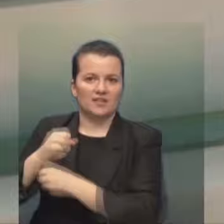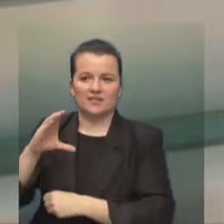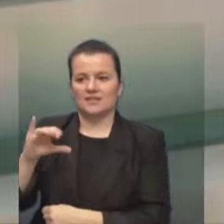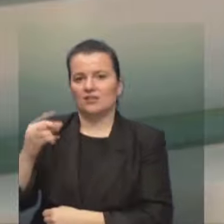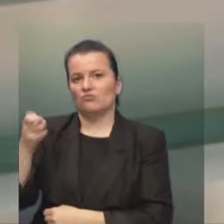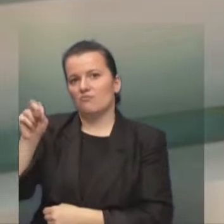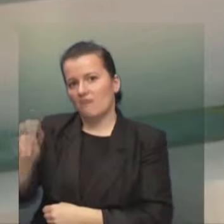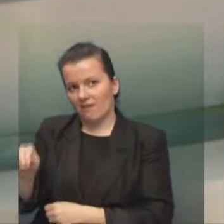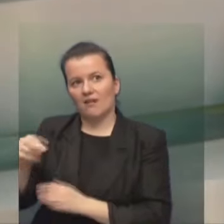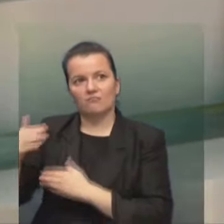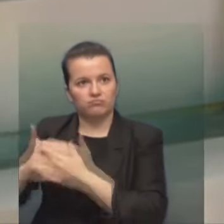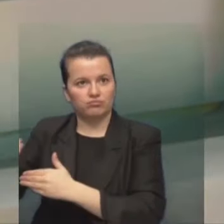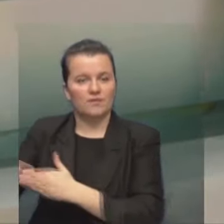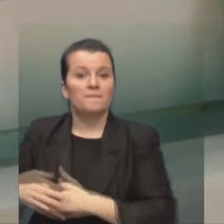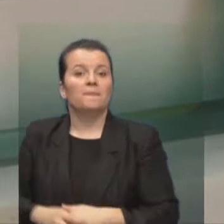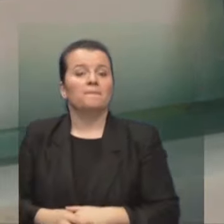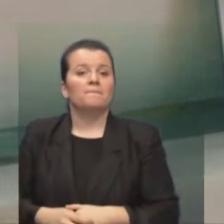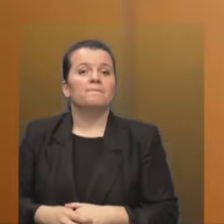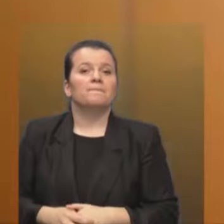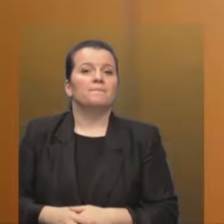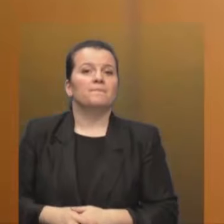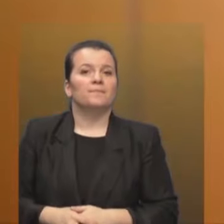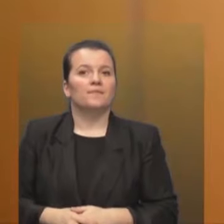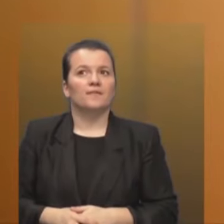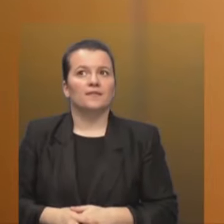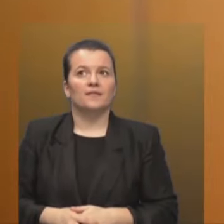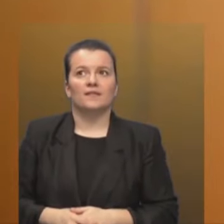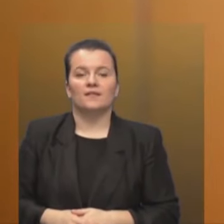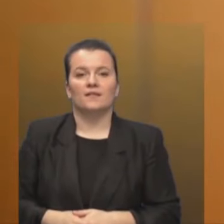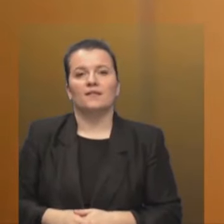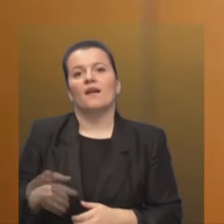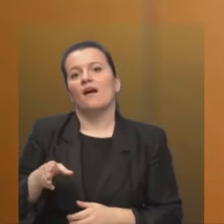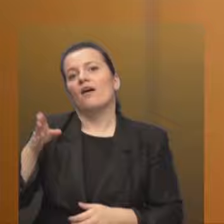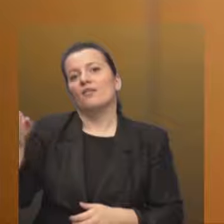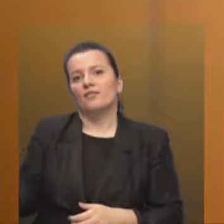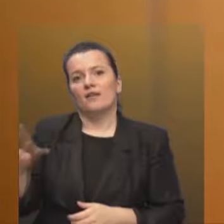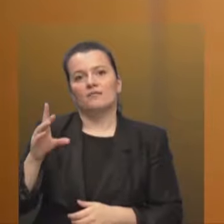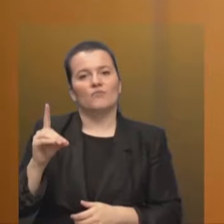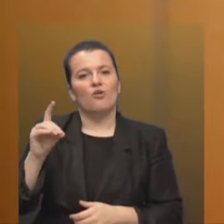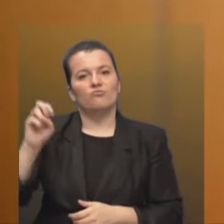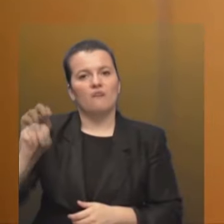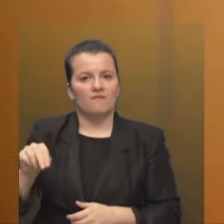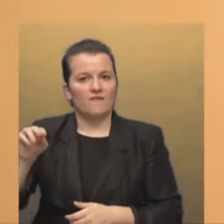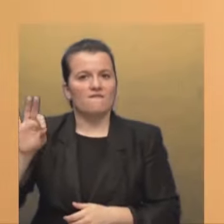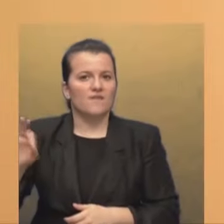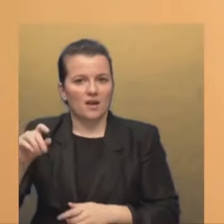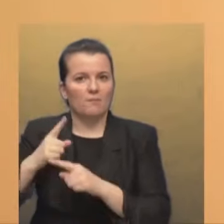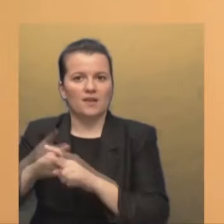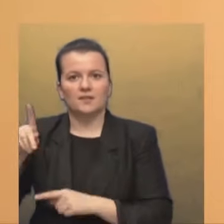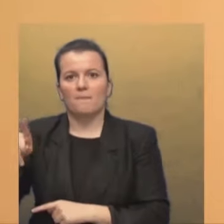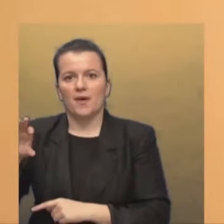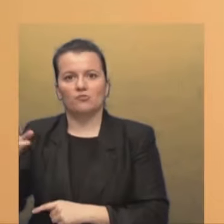deputy managing director of a joint venture in China between Dongfeng and Peugeot. And then back in France, I was in charge